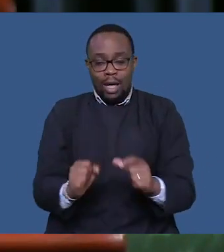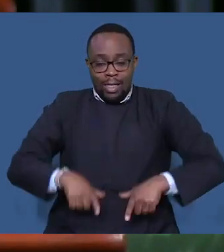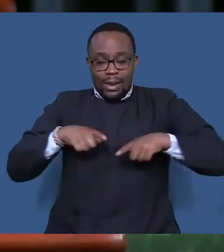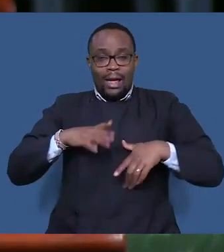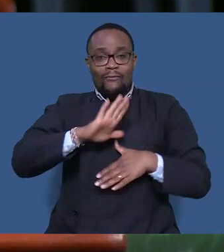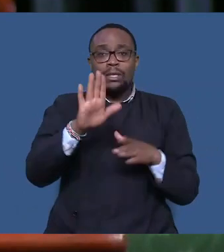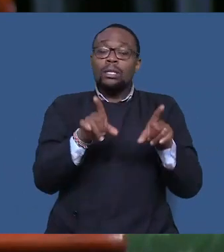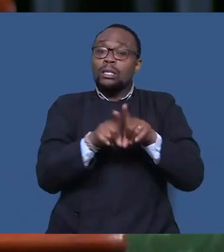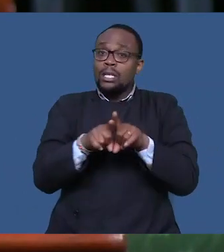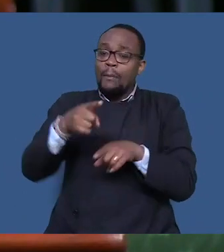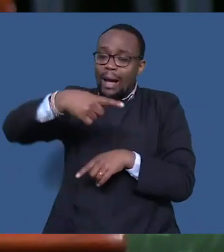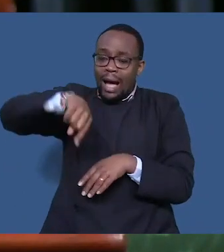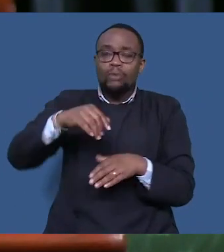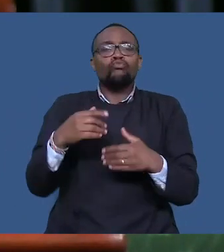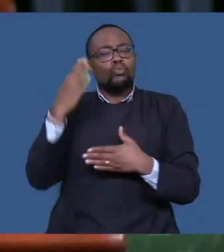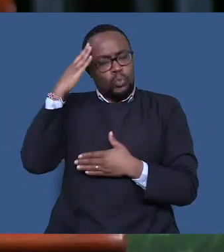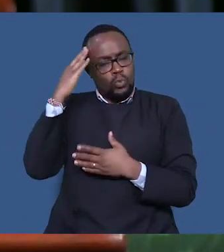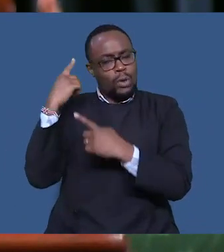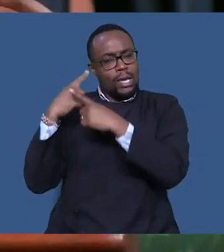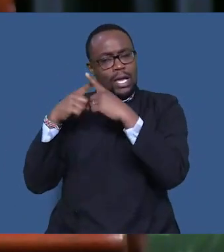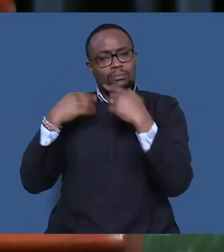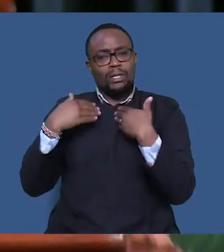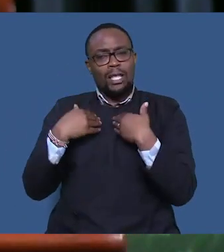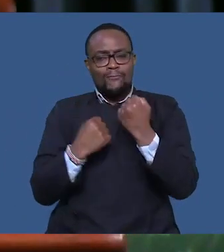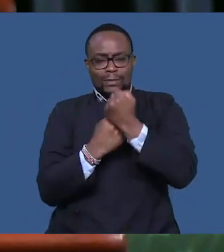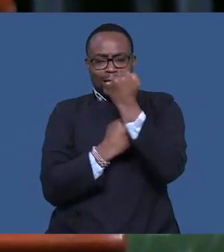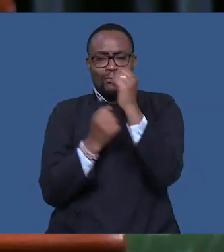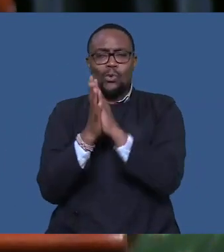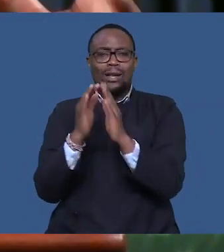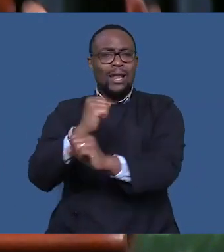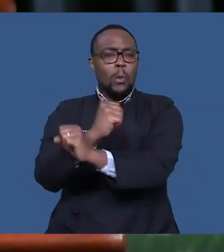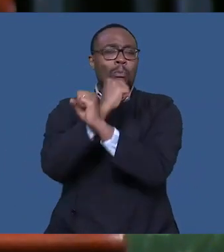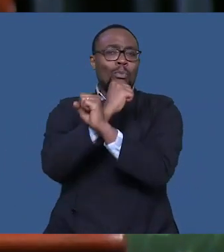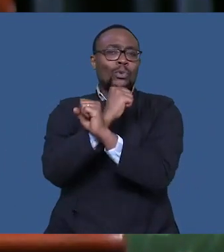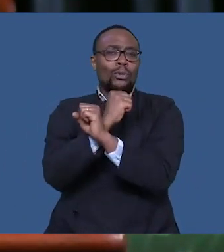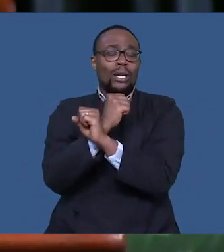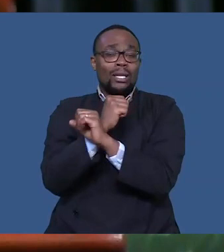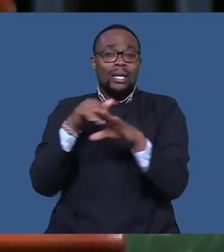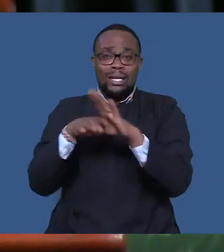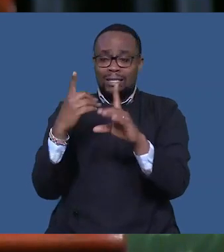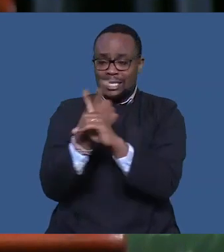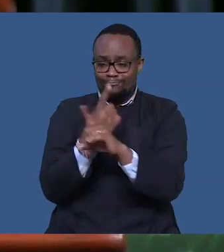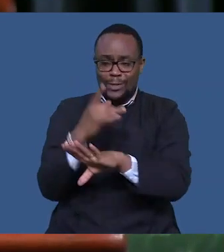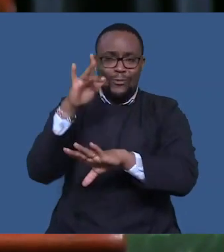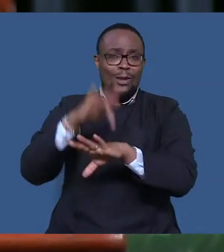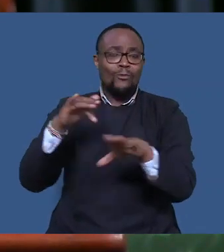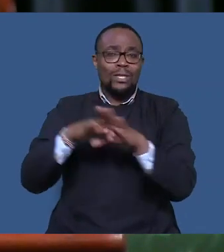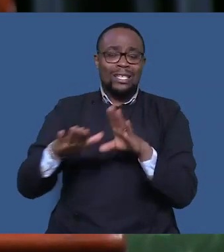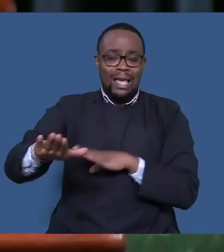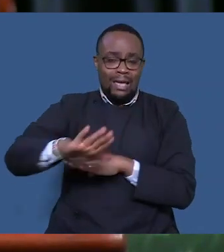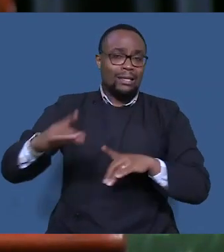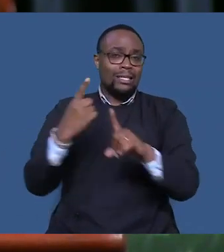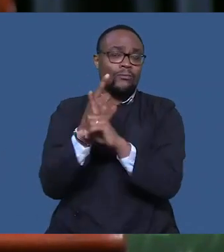same way, you give us a covering as young people, God, to take up our spheres of influence and to take up the responsibilities that you have called us